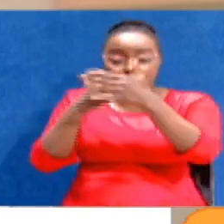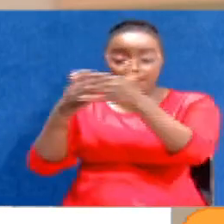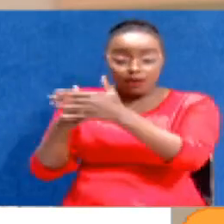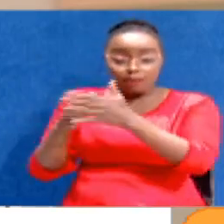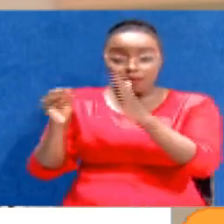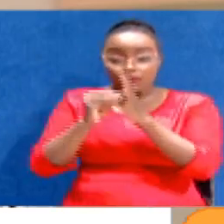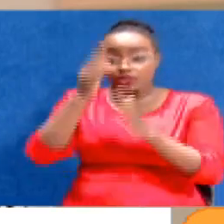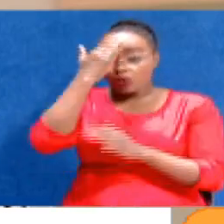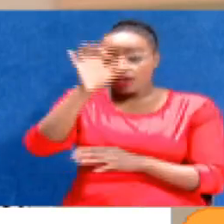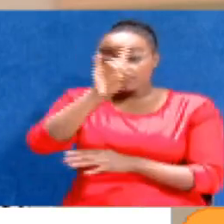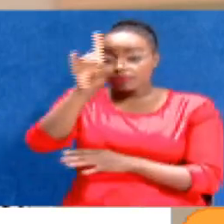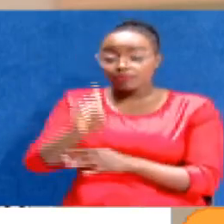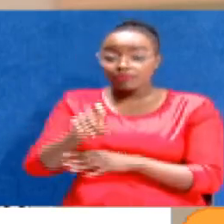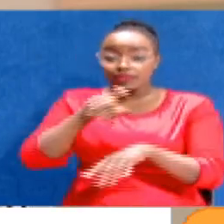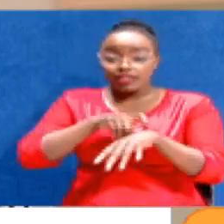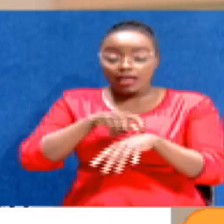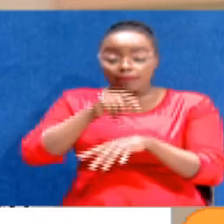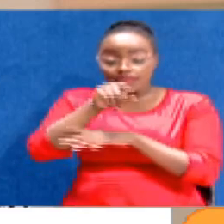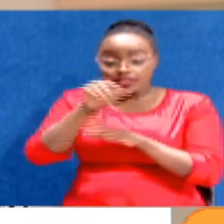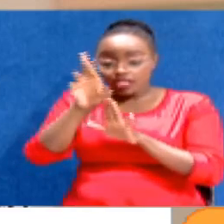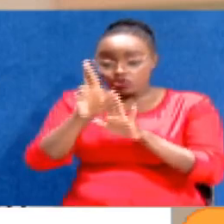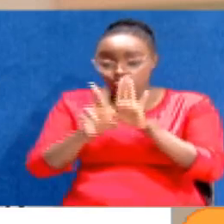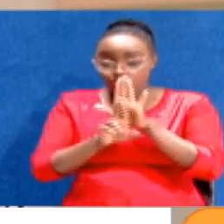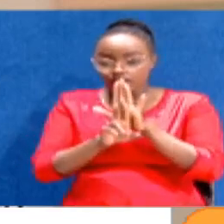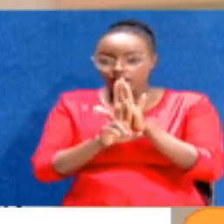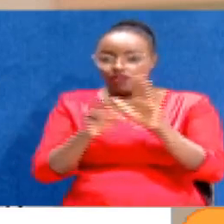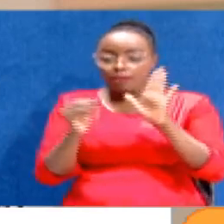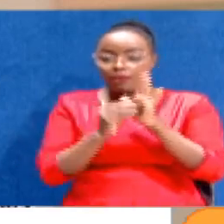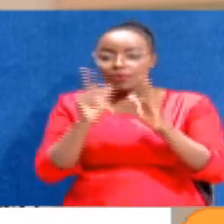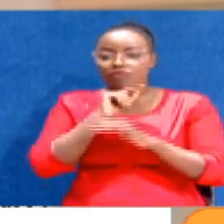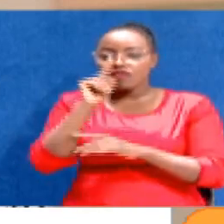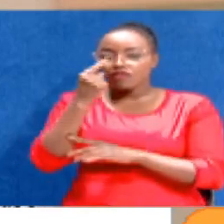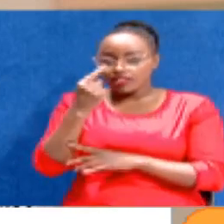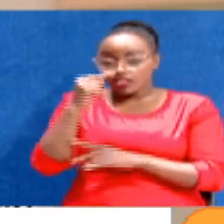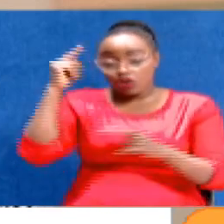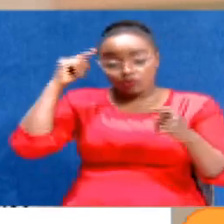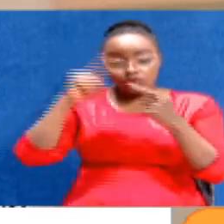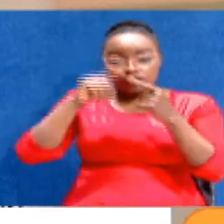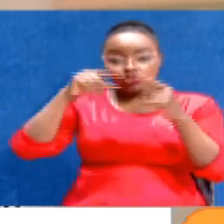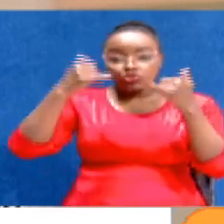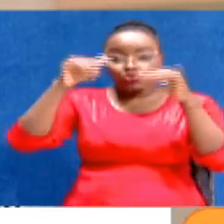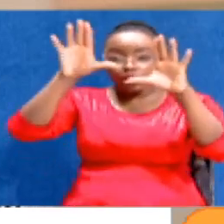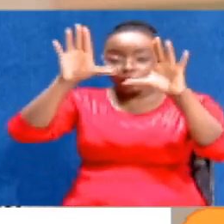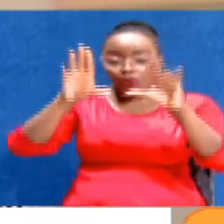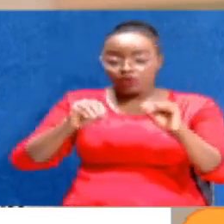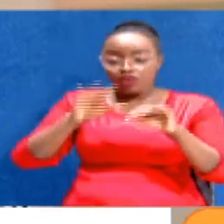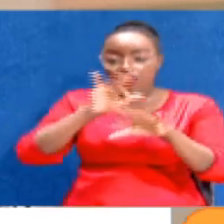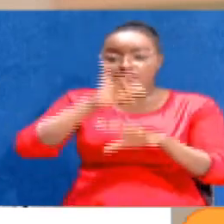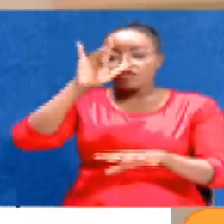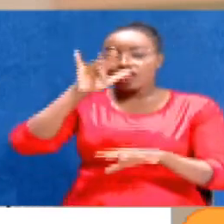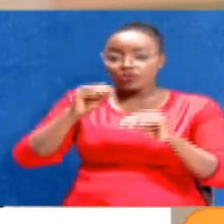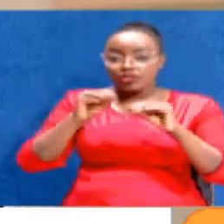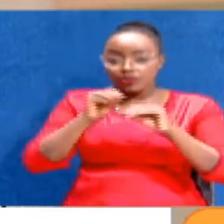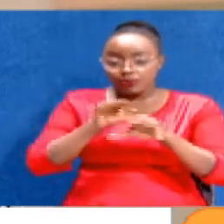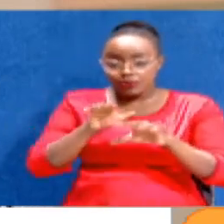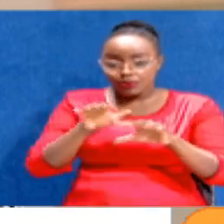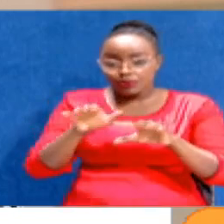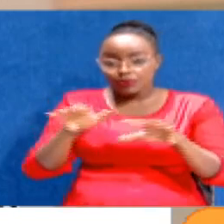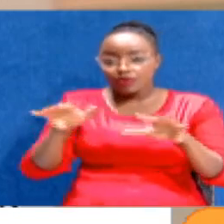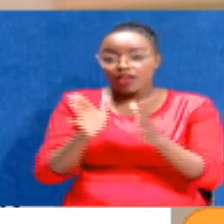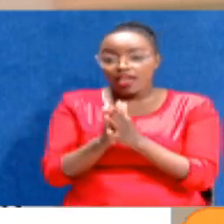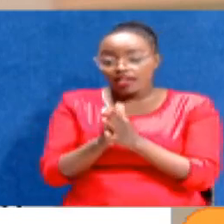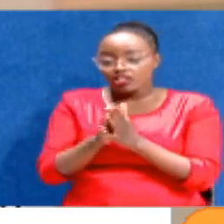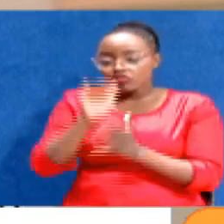place. Now, when such measures are taken, the first objective is to slow down the infection rates and the need for